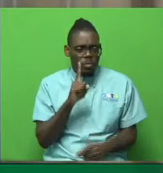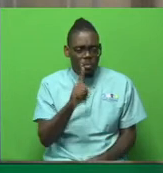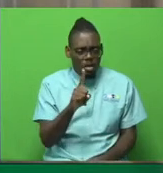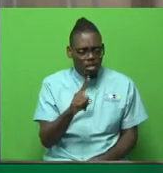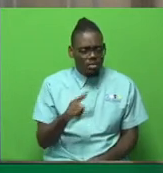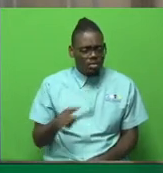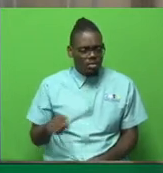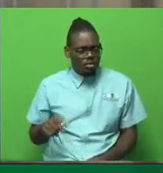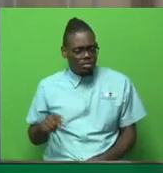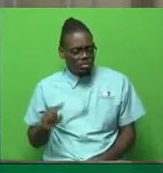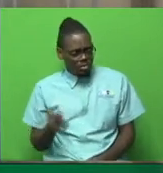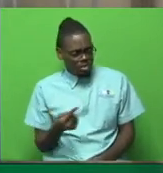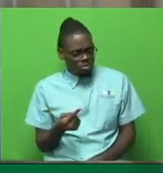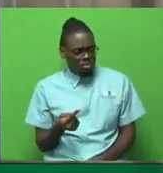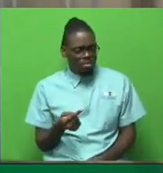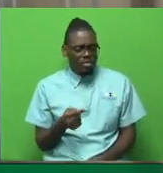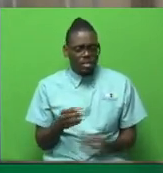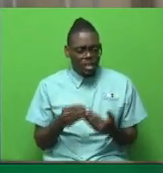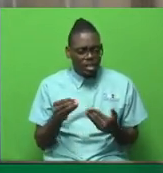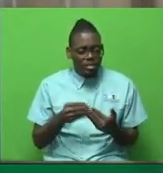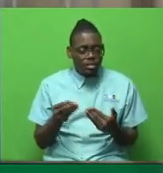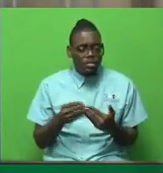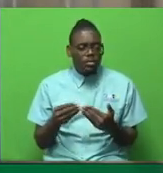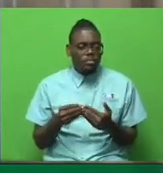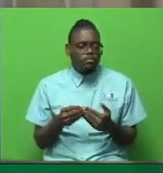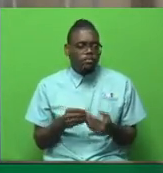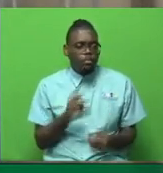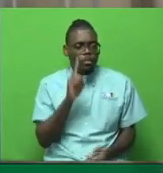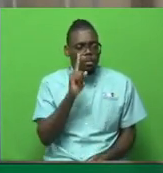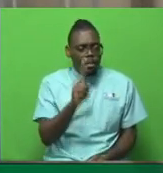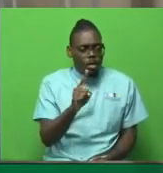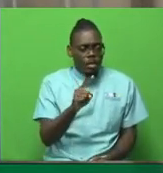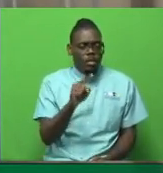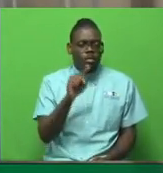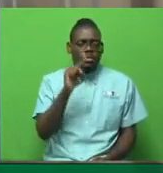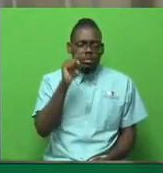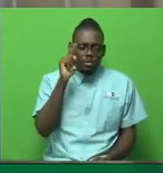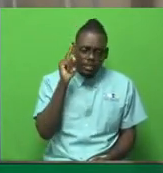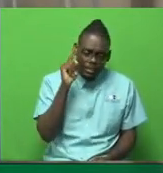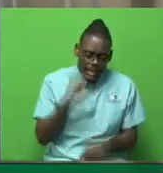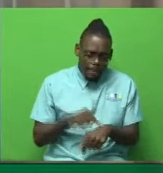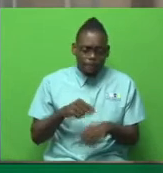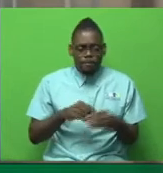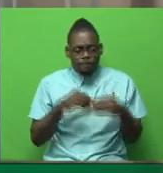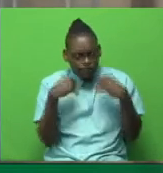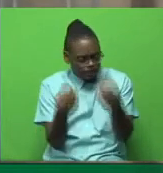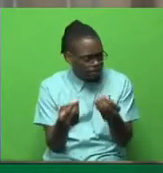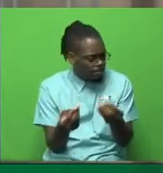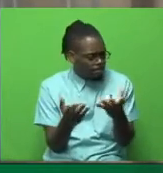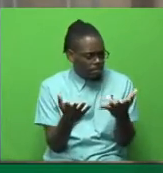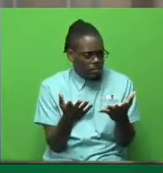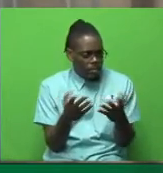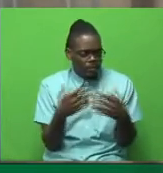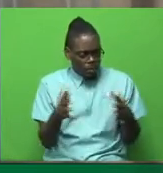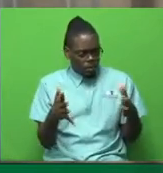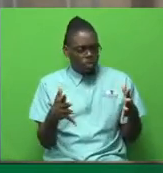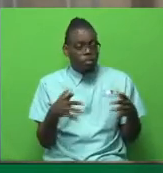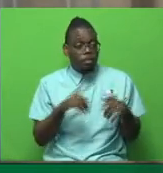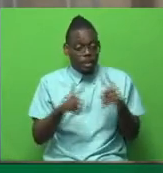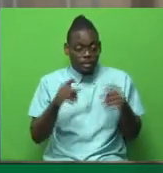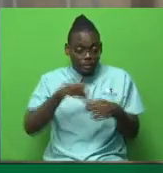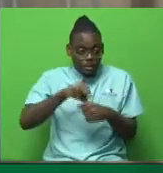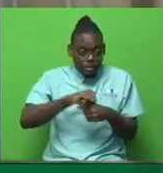even if World prices fall for fuel the price for fuel today has been fixed by the